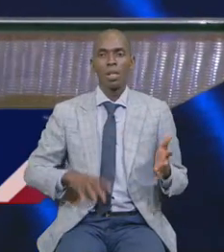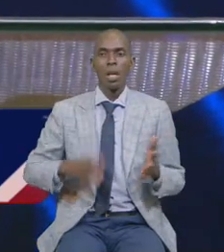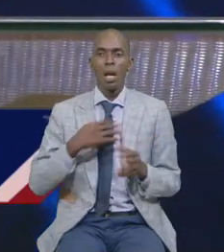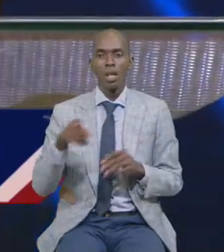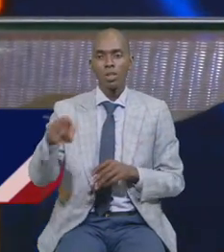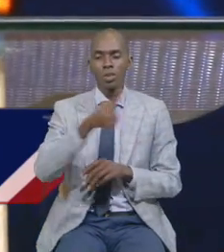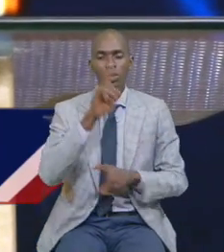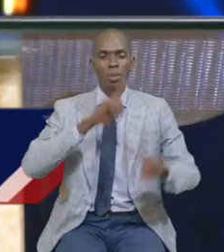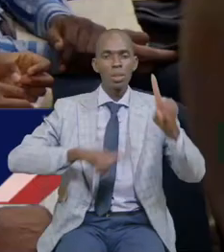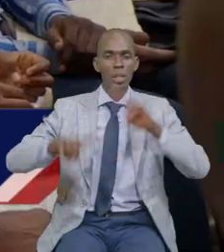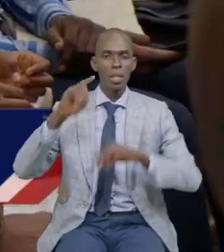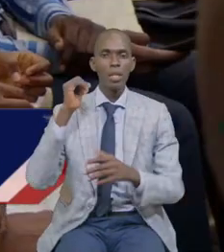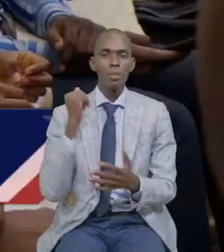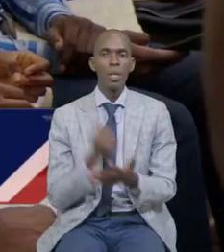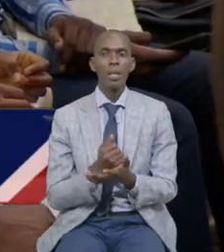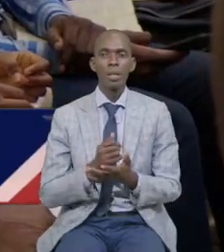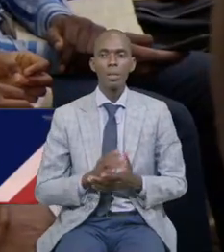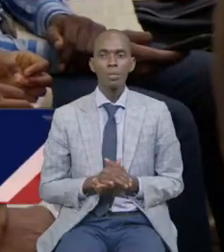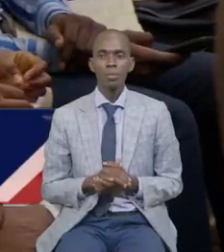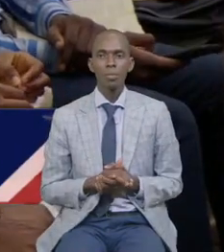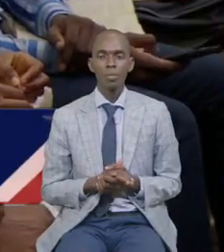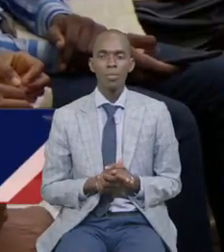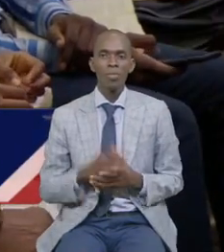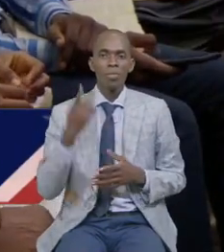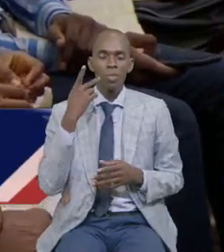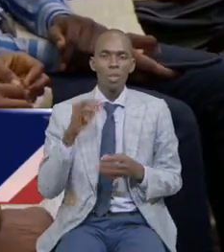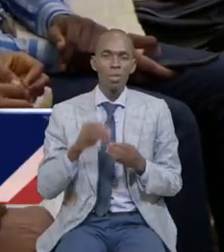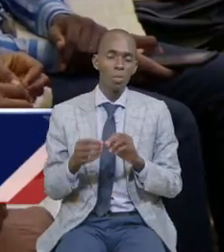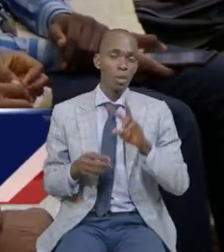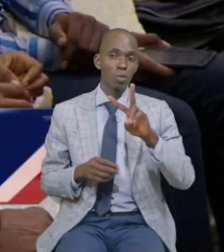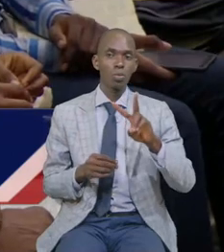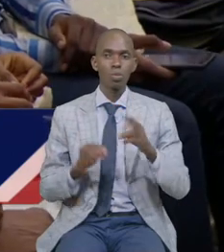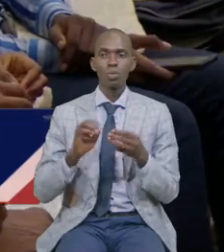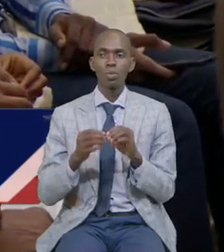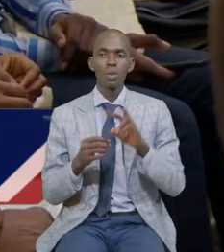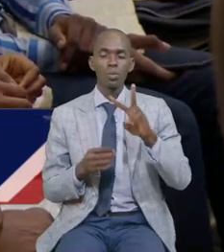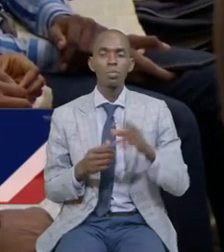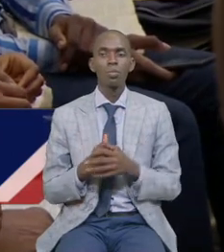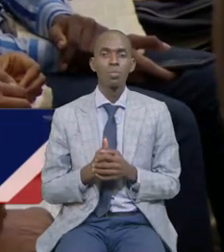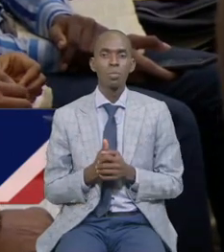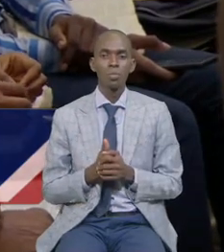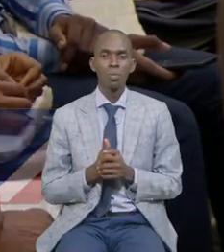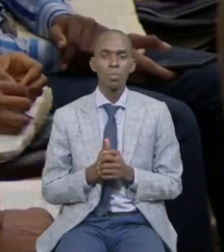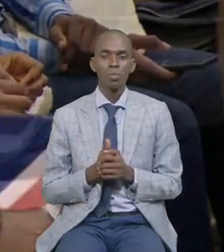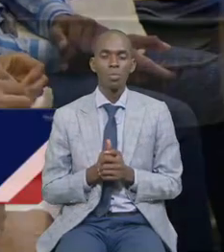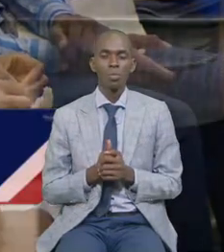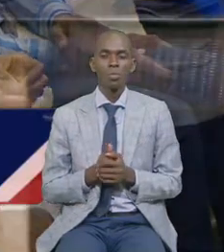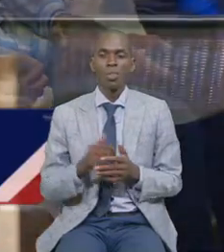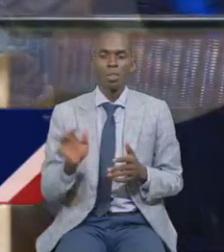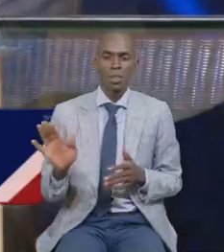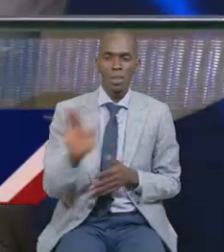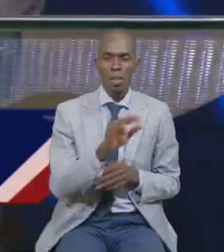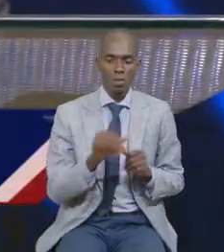people of God said amen look at number two there number two it says it's their constant